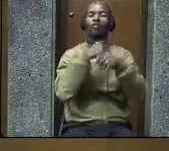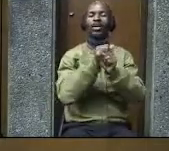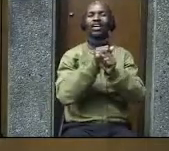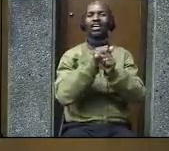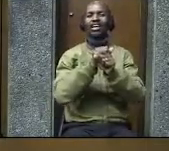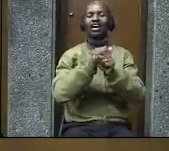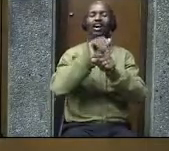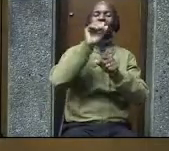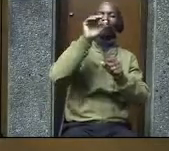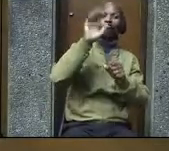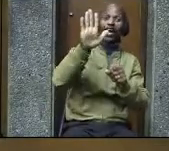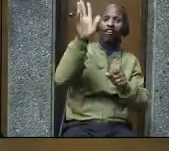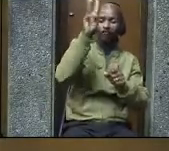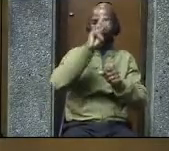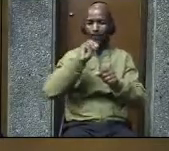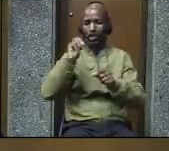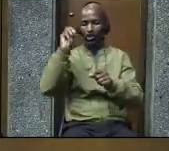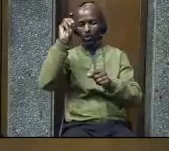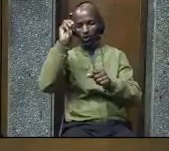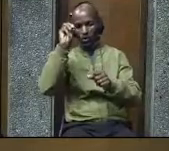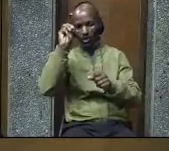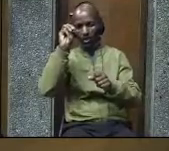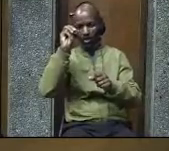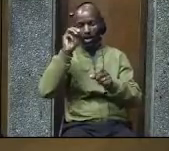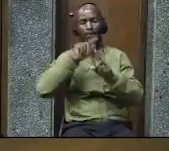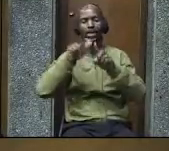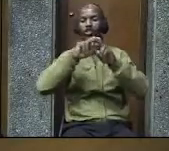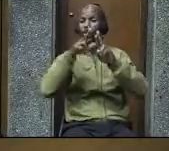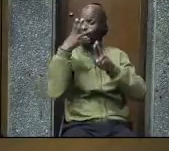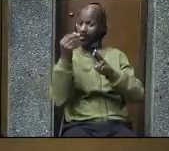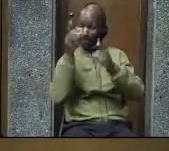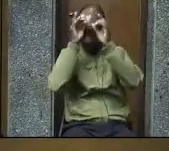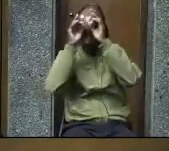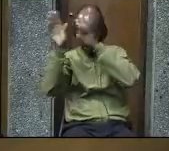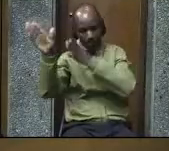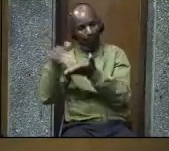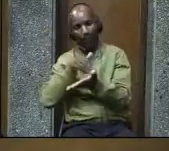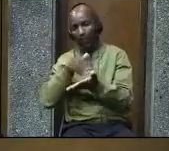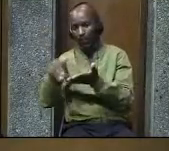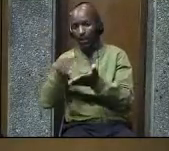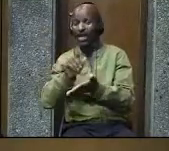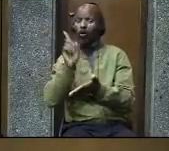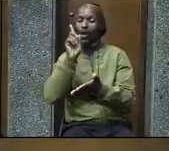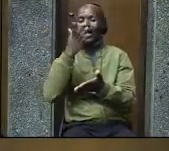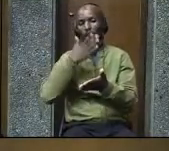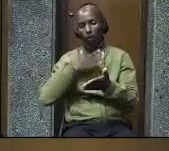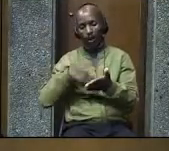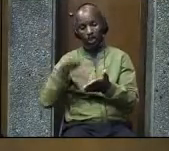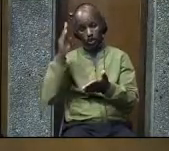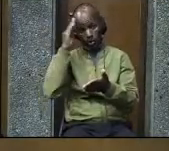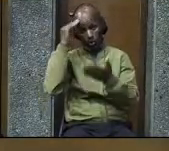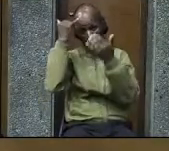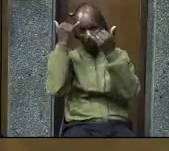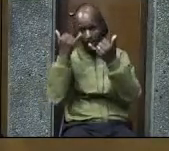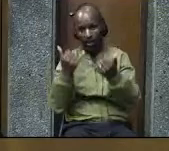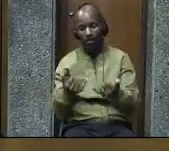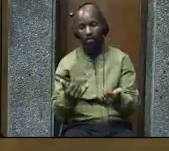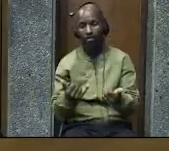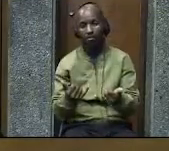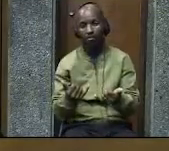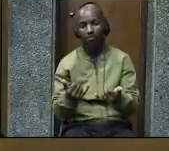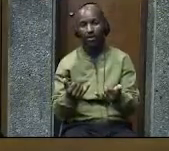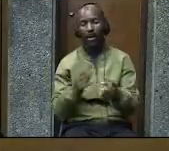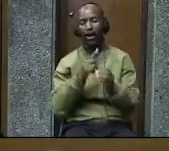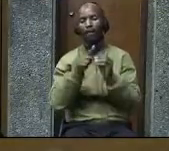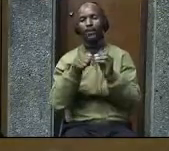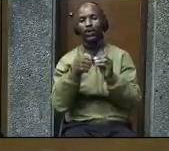e ka etsang 5 million. We don't have that information. That's what I want to know, on